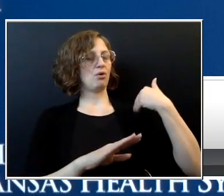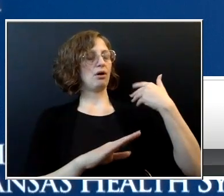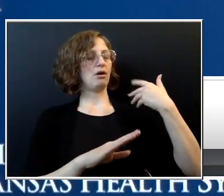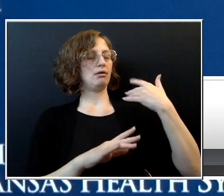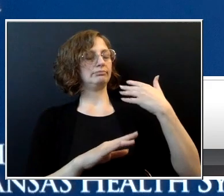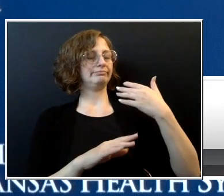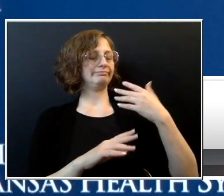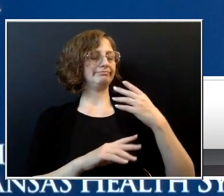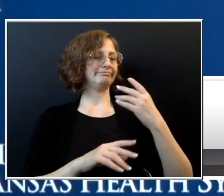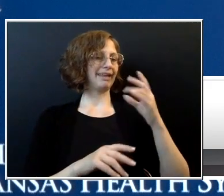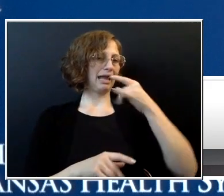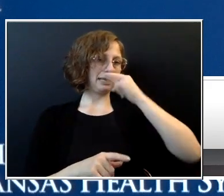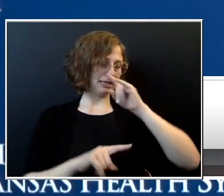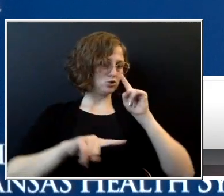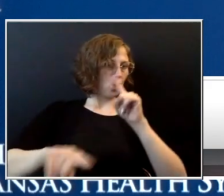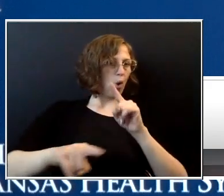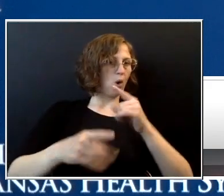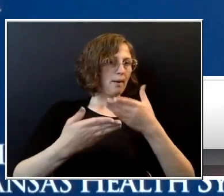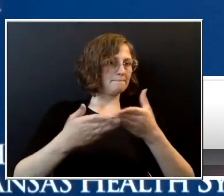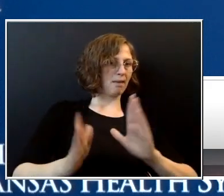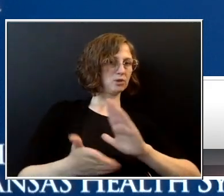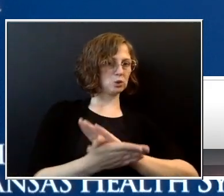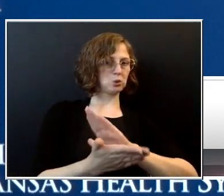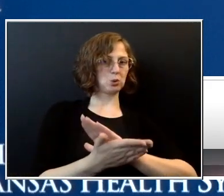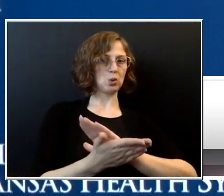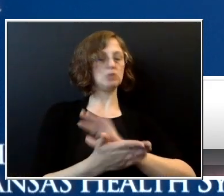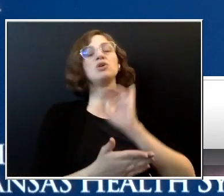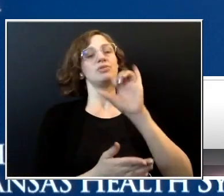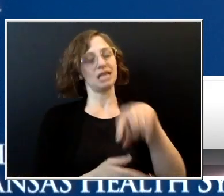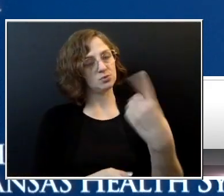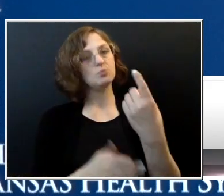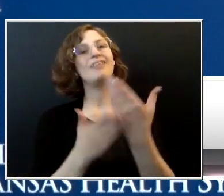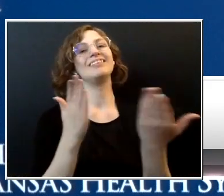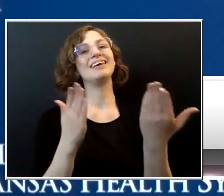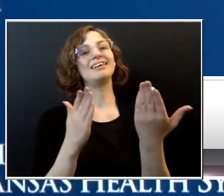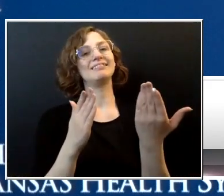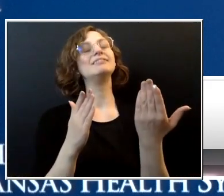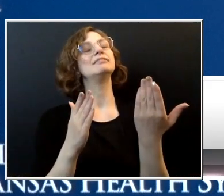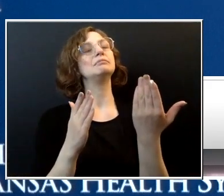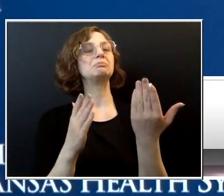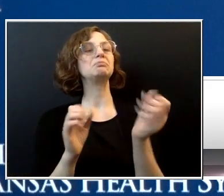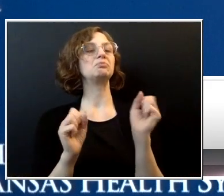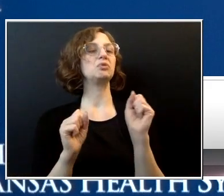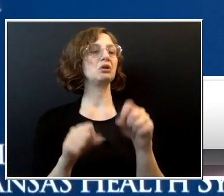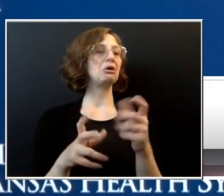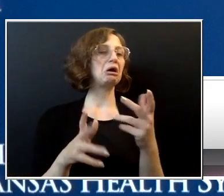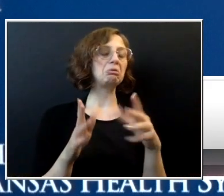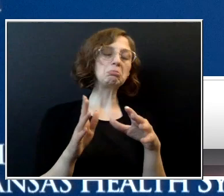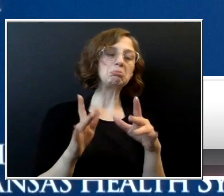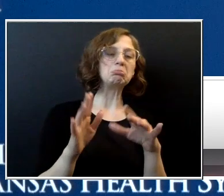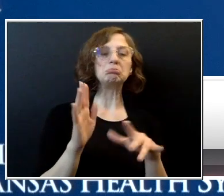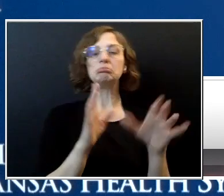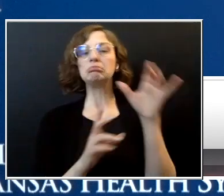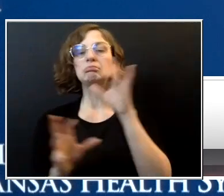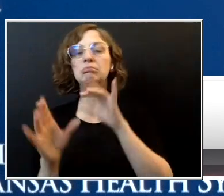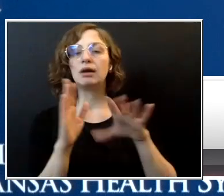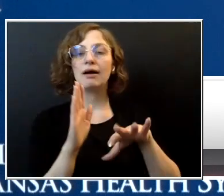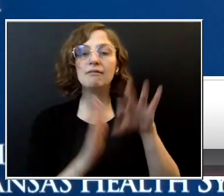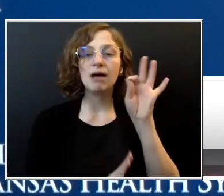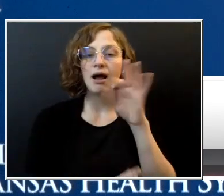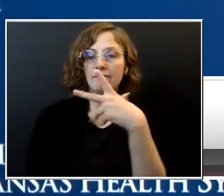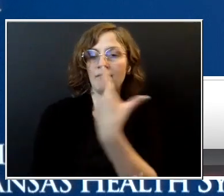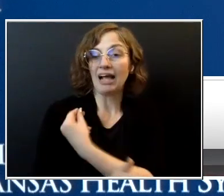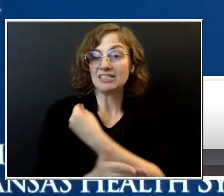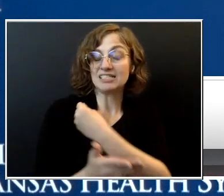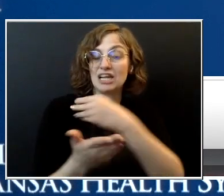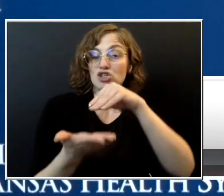one good thing. You certainly should or could try to run down your vaccination records if you're able to get those. If you were